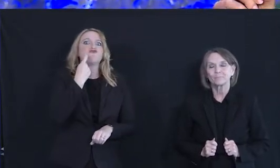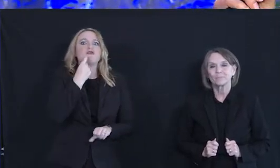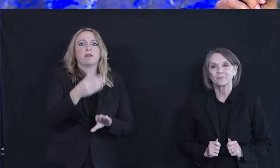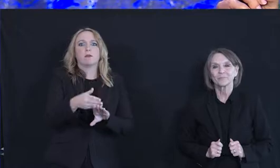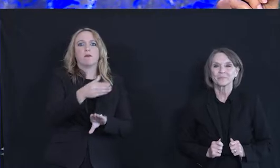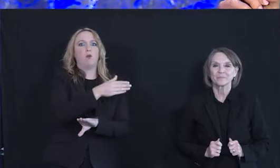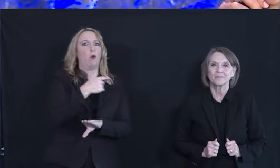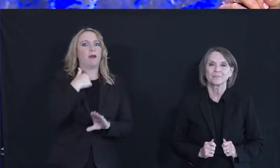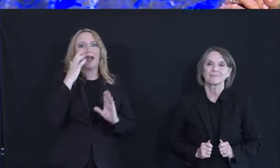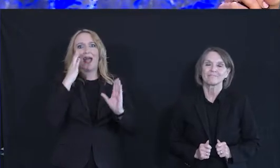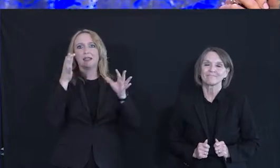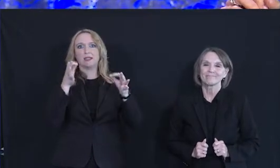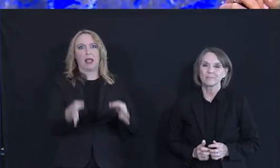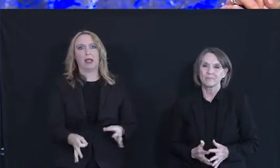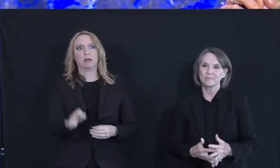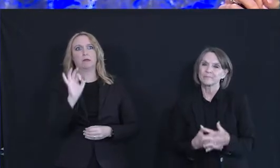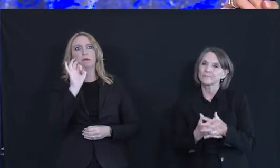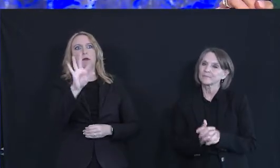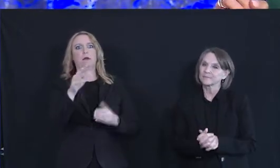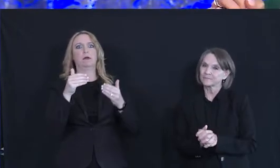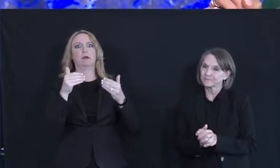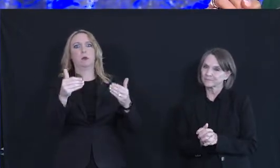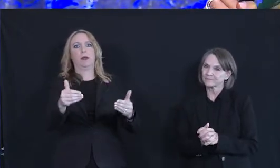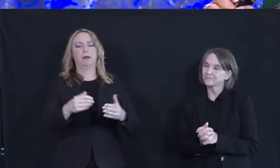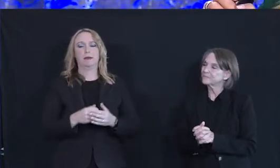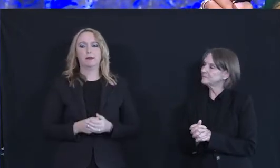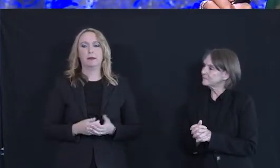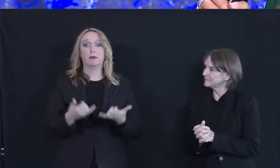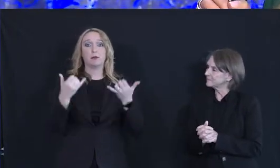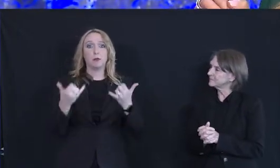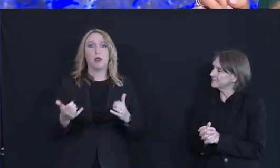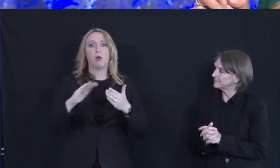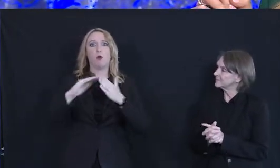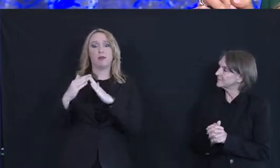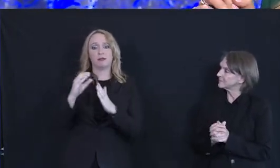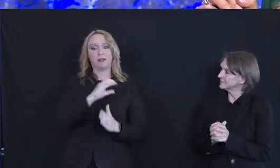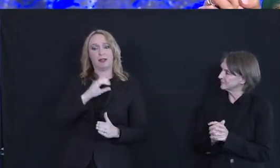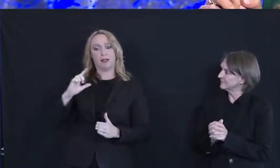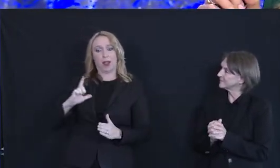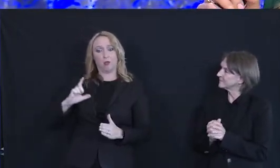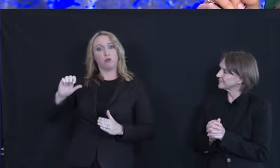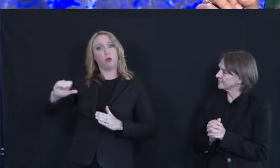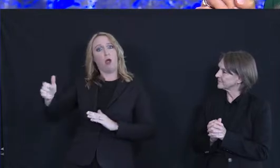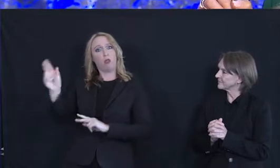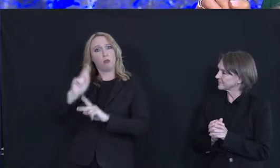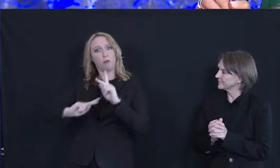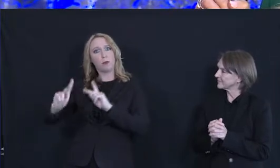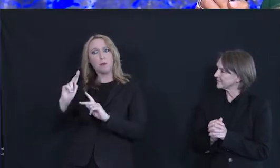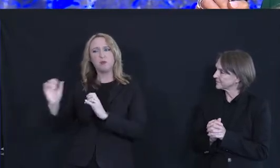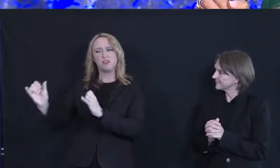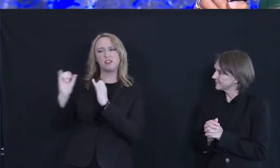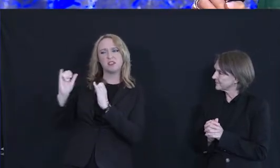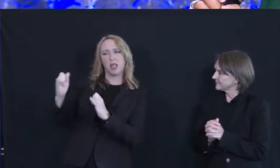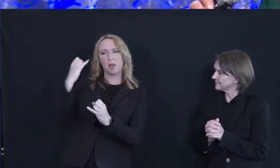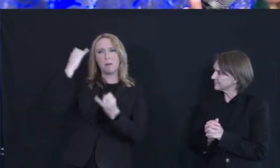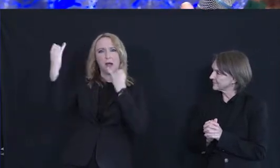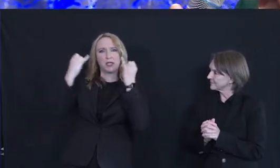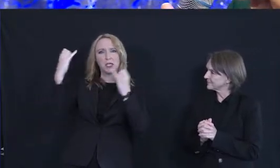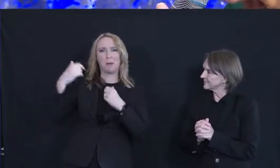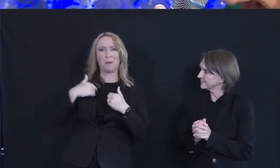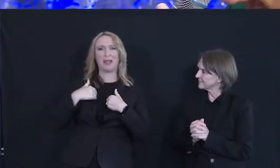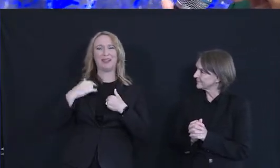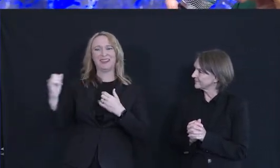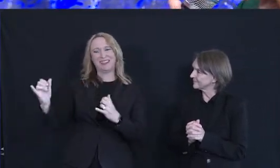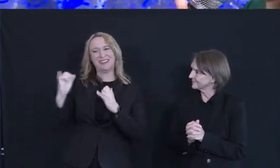and right now on the council I'm joined by other like-minded people um that also come from sort of the scrappy